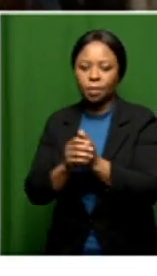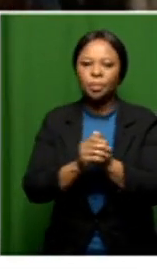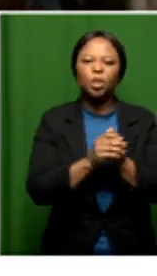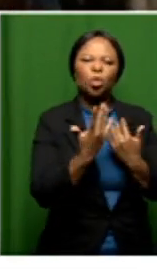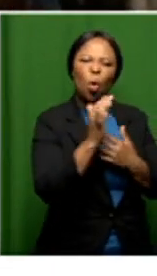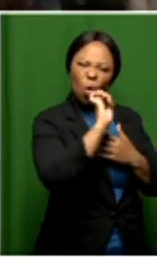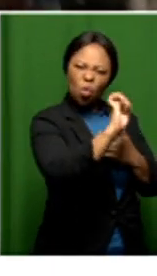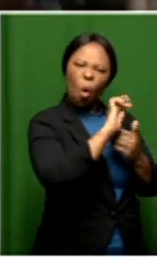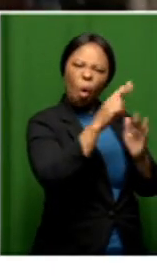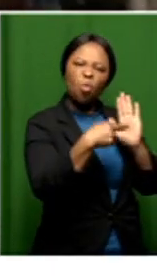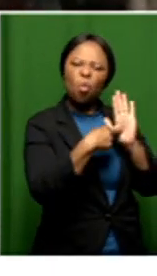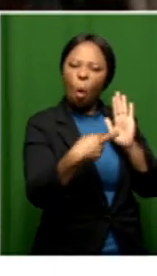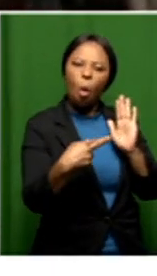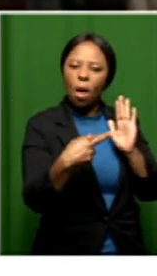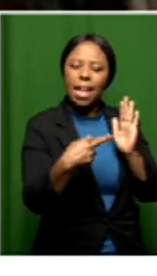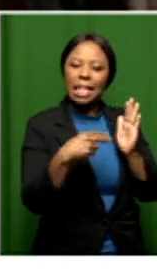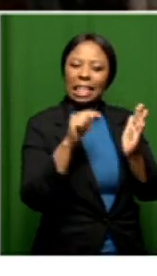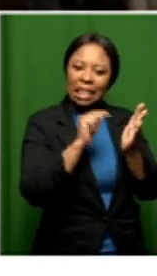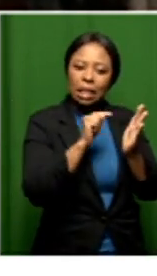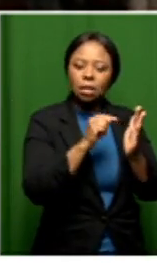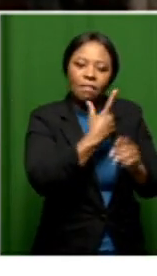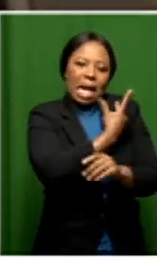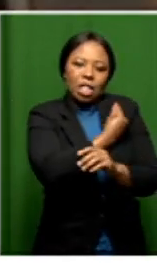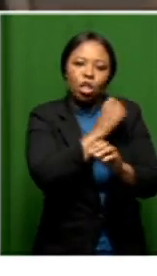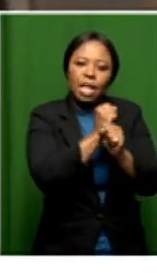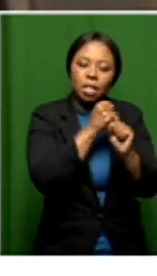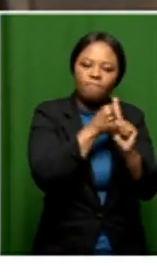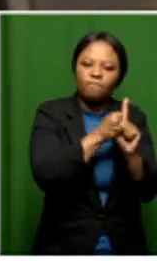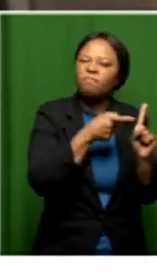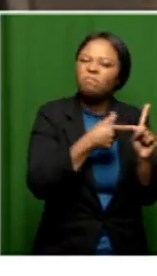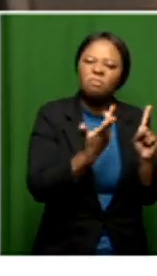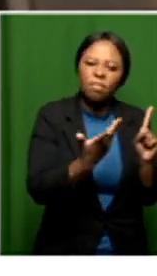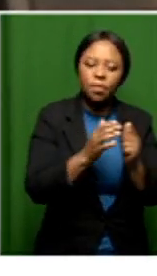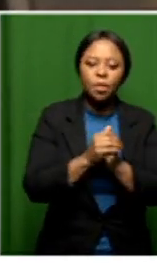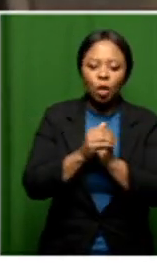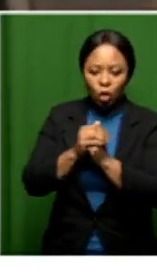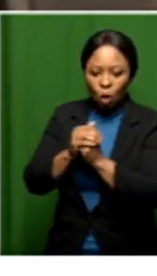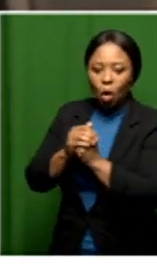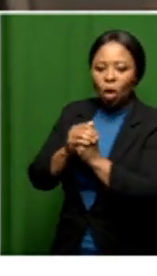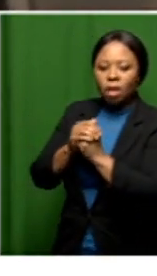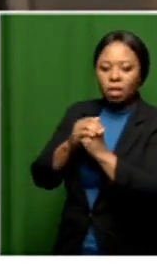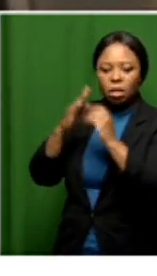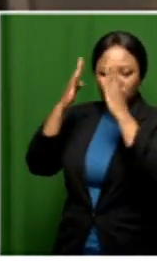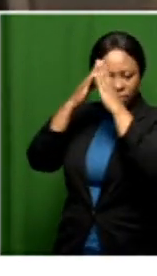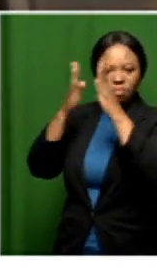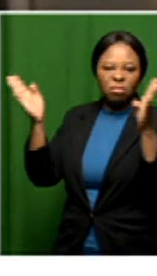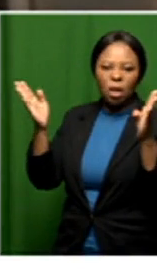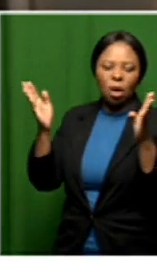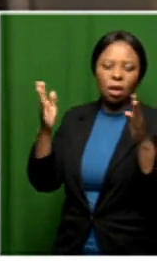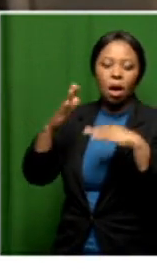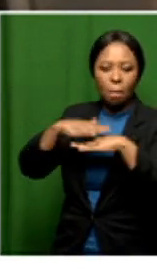drive? So our role in the vaccination drive is really mile wide and mile deep. We have